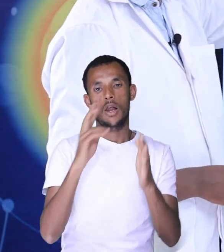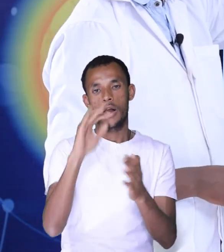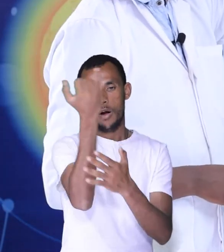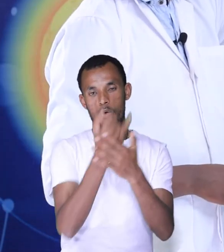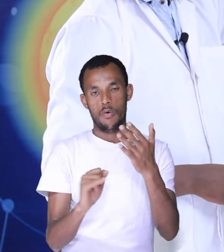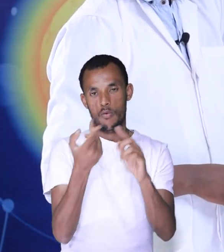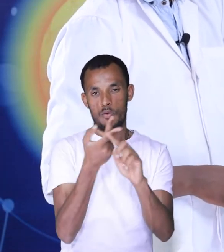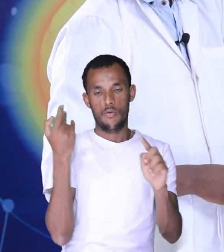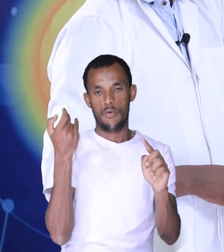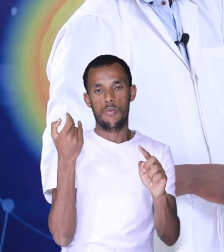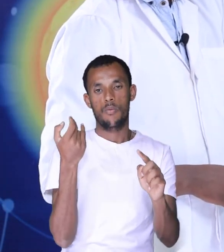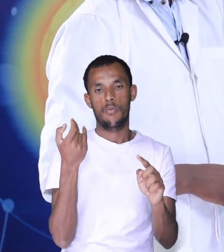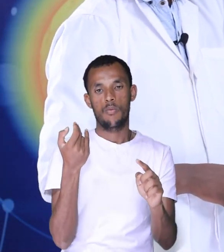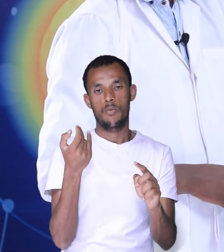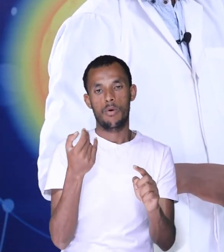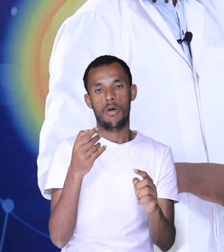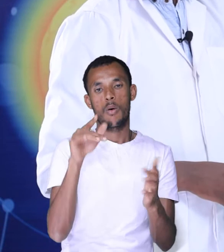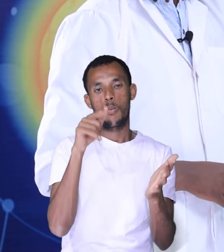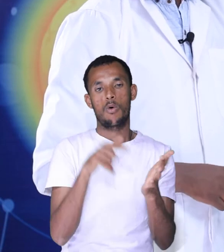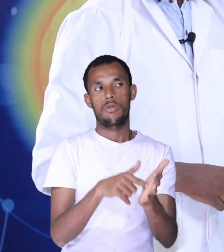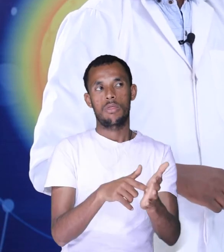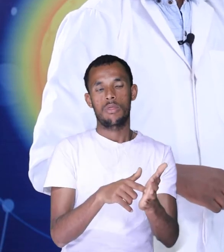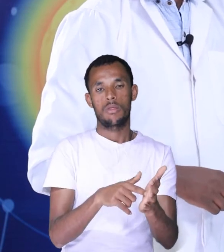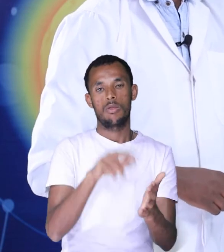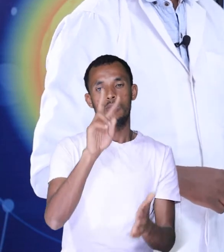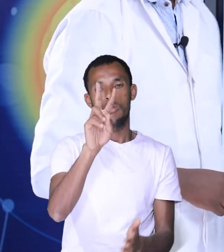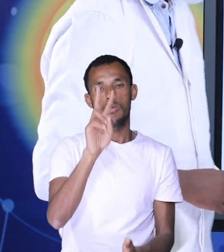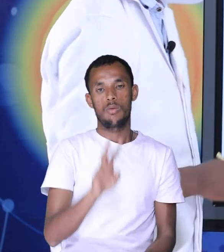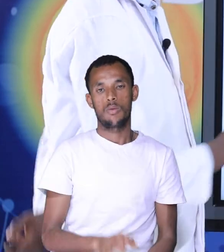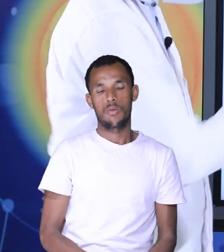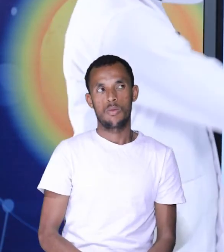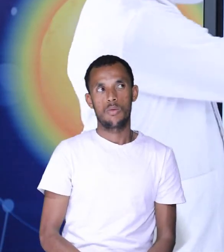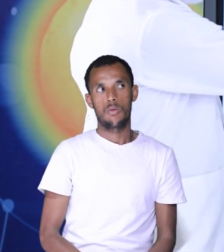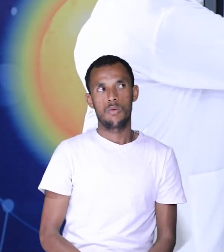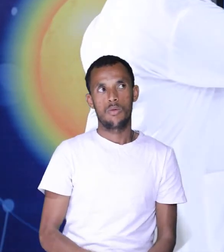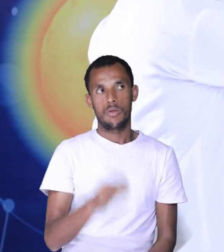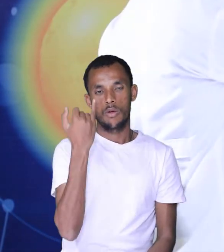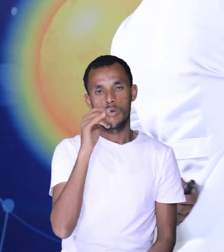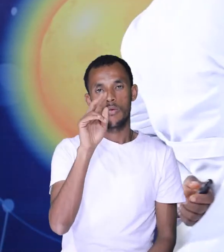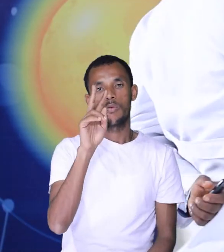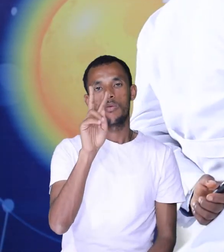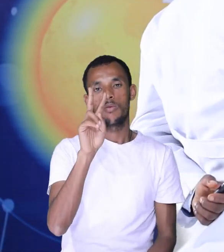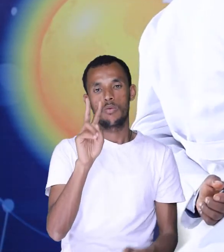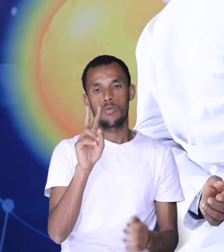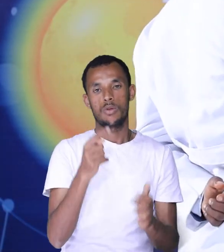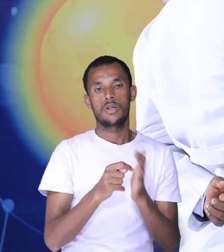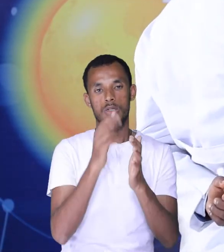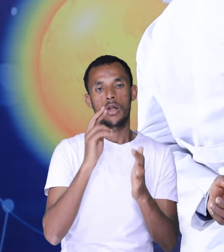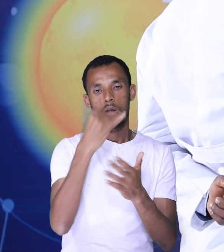a point 2 if two tangents are